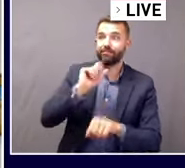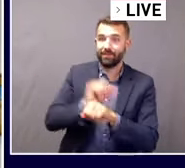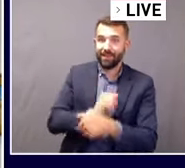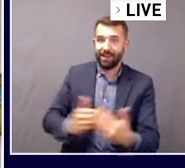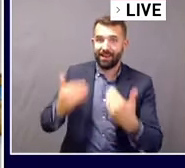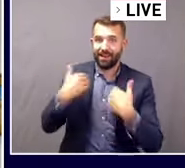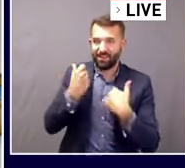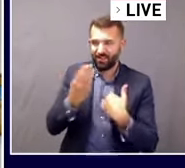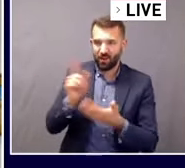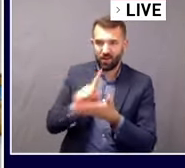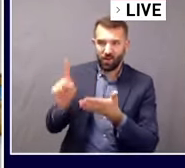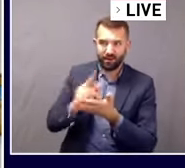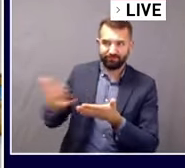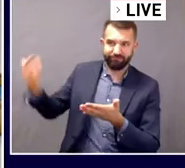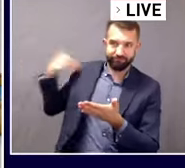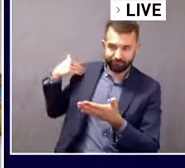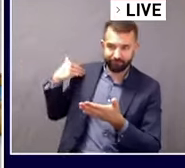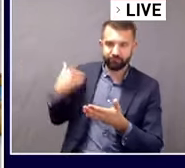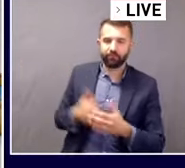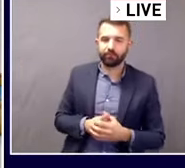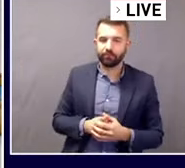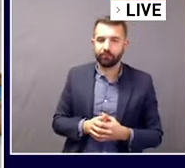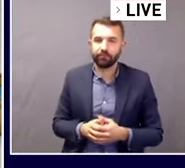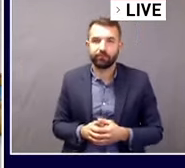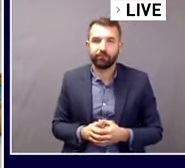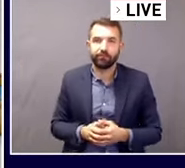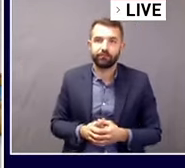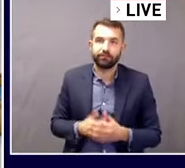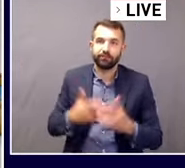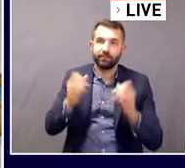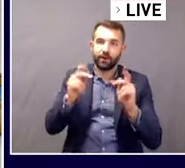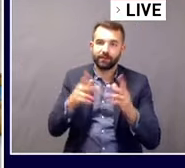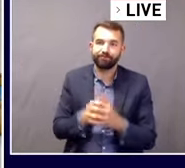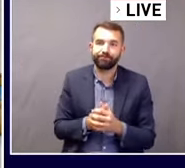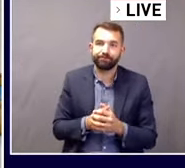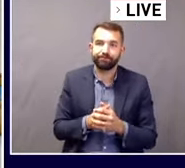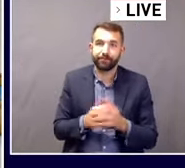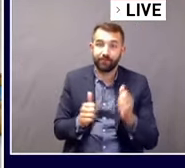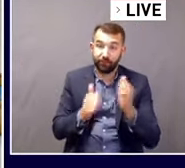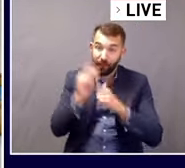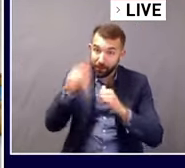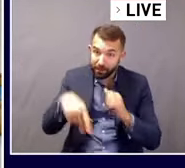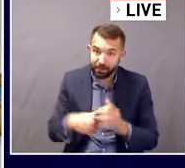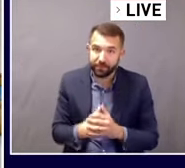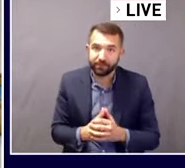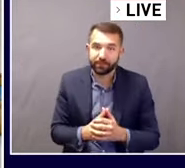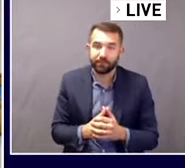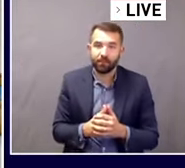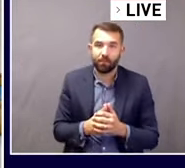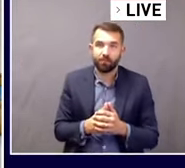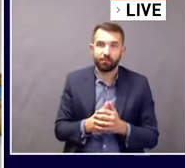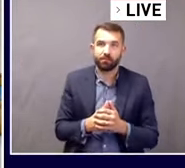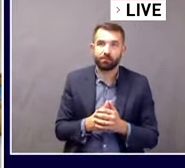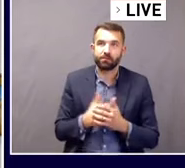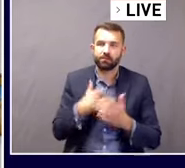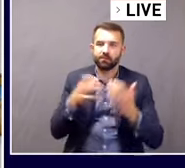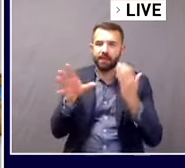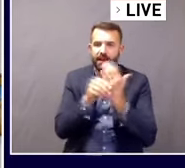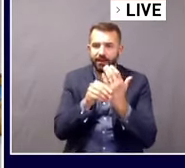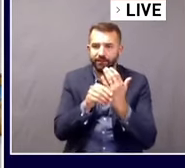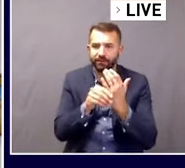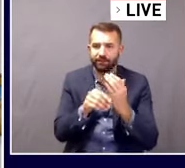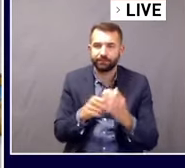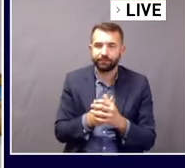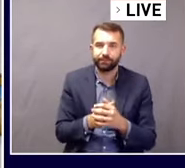Okay. I would just, as a follow-up, I would just note I've spoken to a family